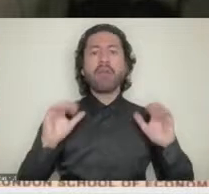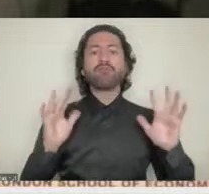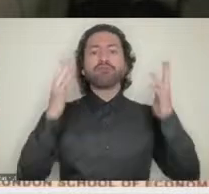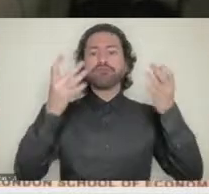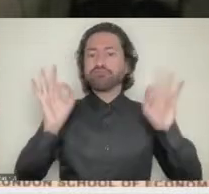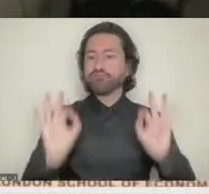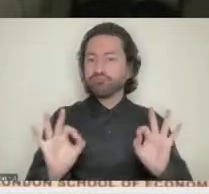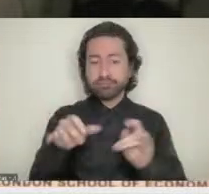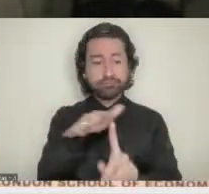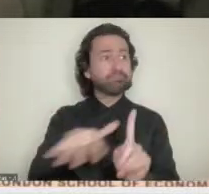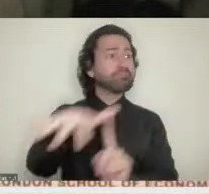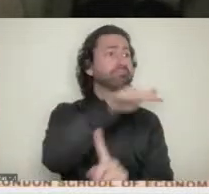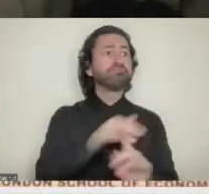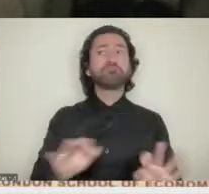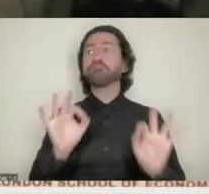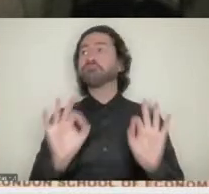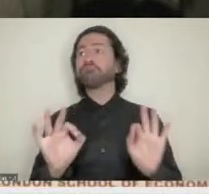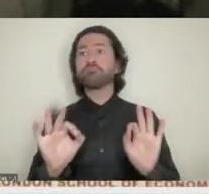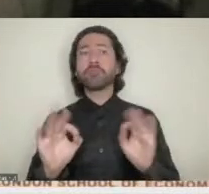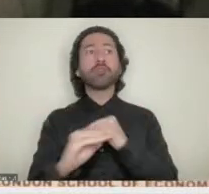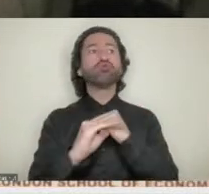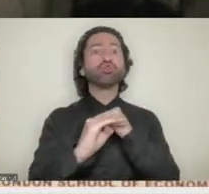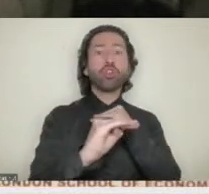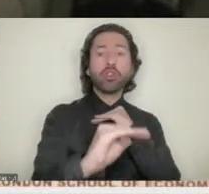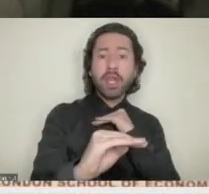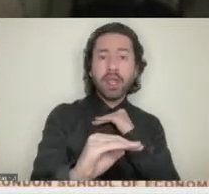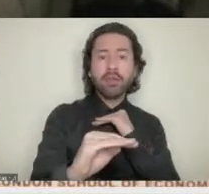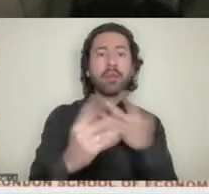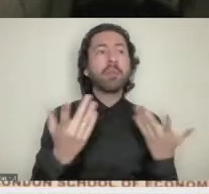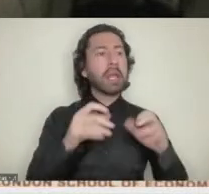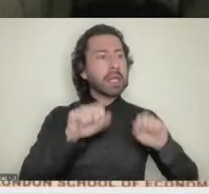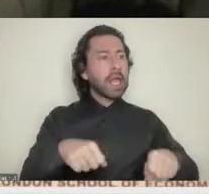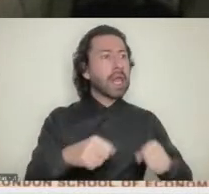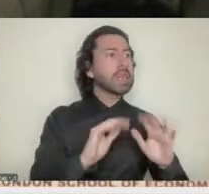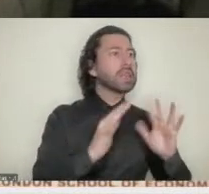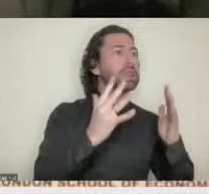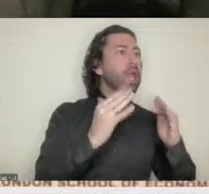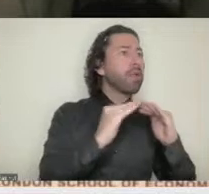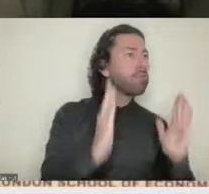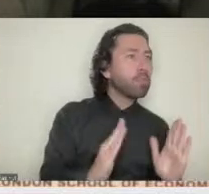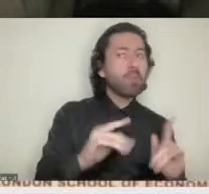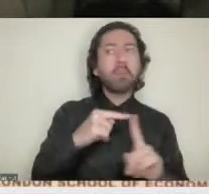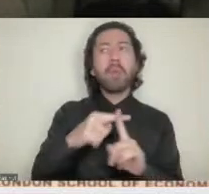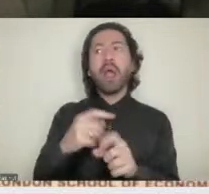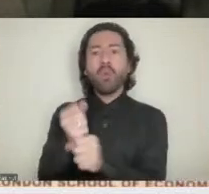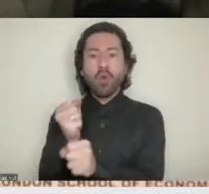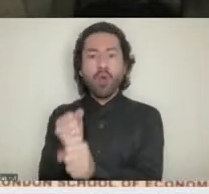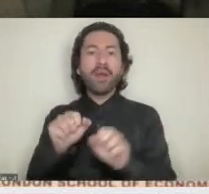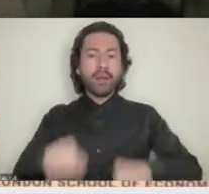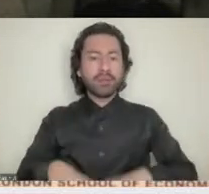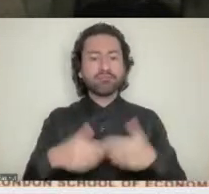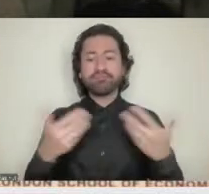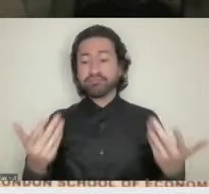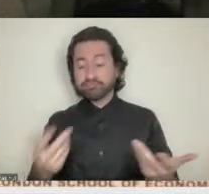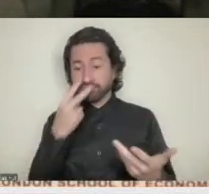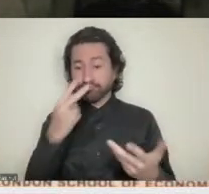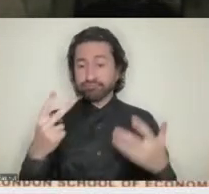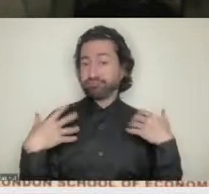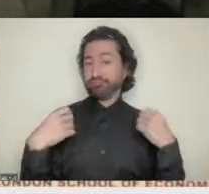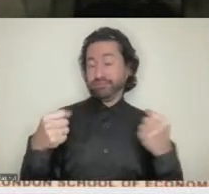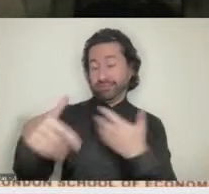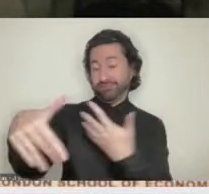different types of other articles, having sustainable context for living and working,